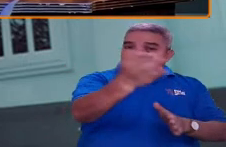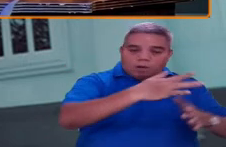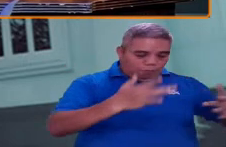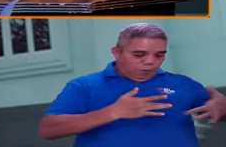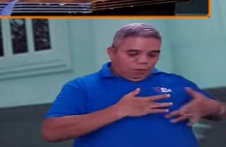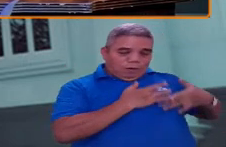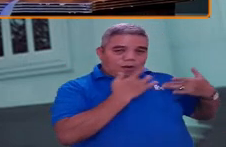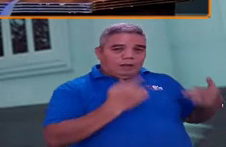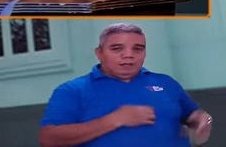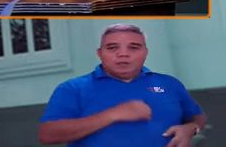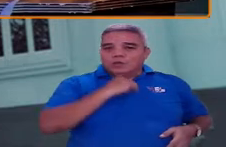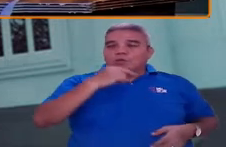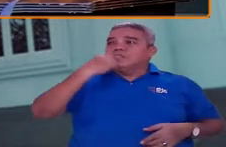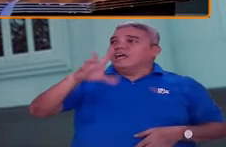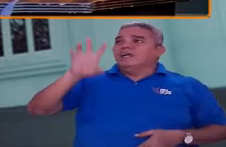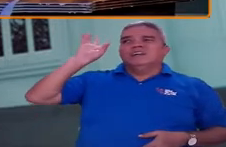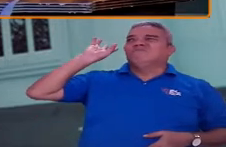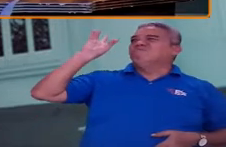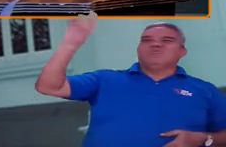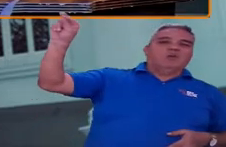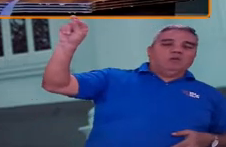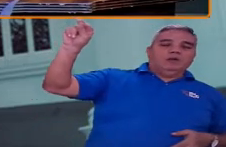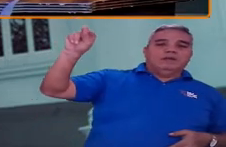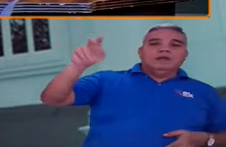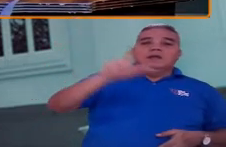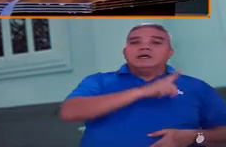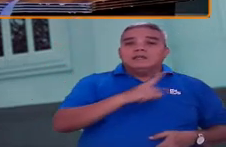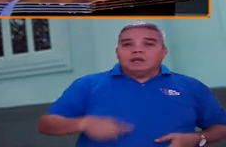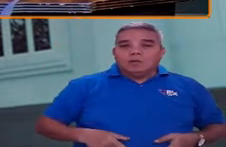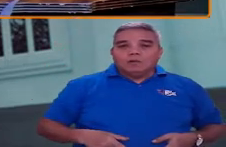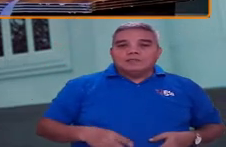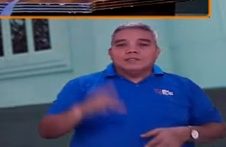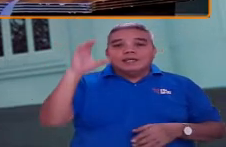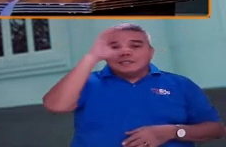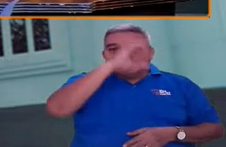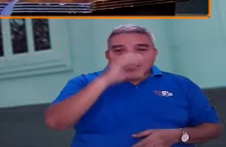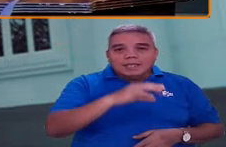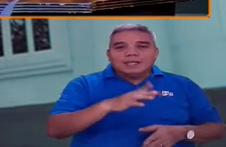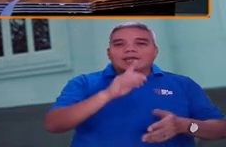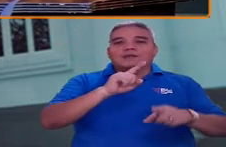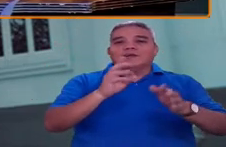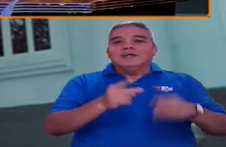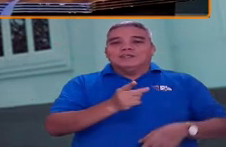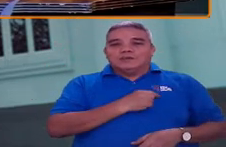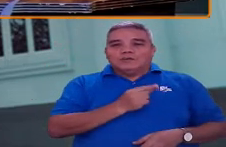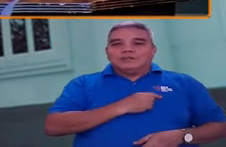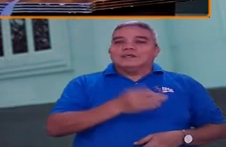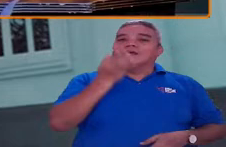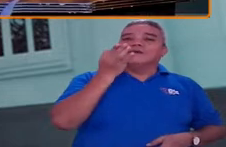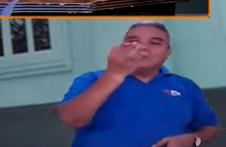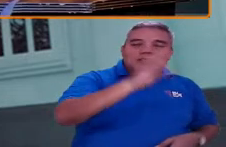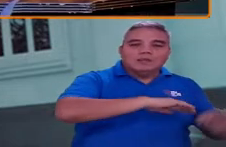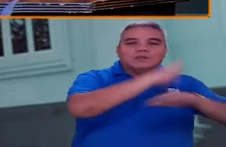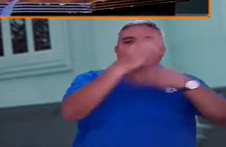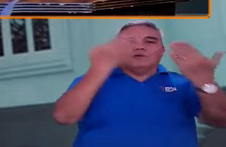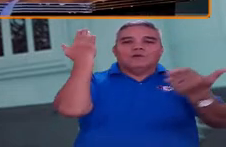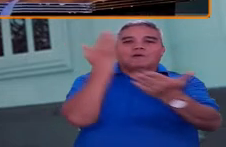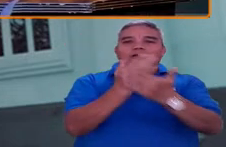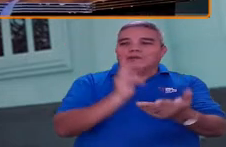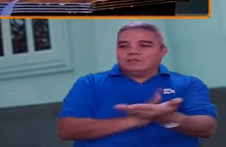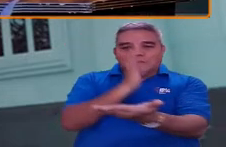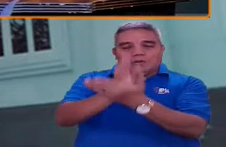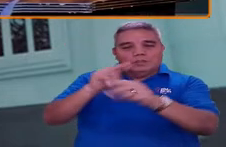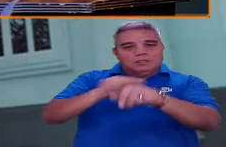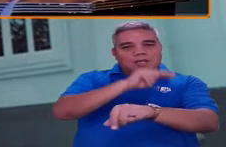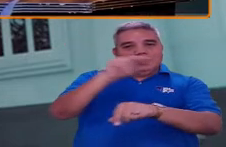heart, don't say no to the Lord. The Lord is still seeking and calling people to go into all these